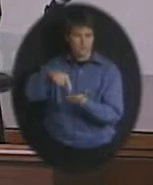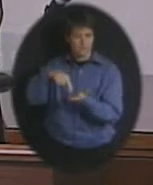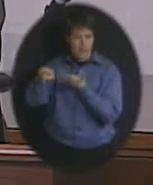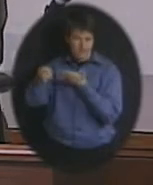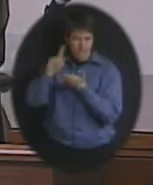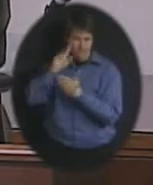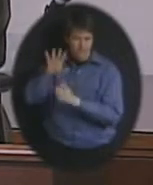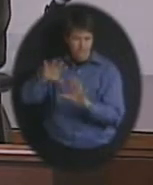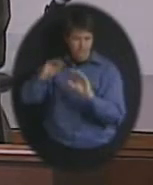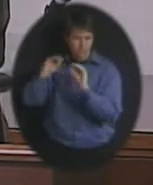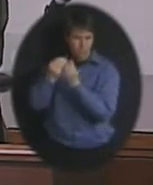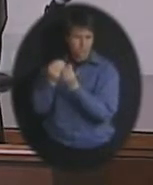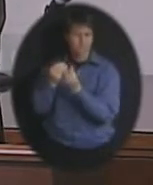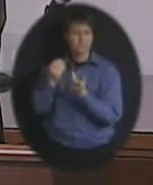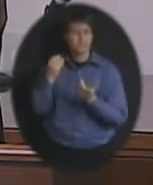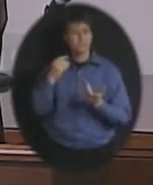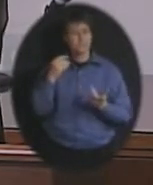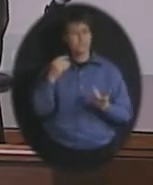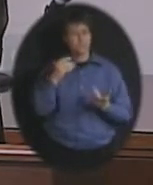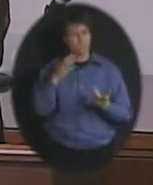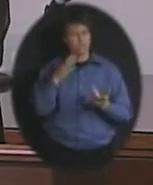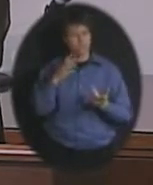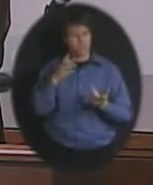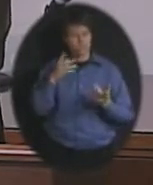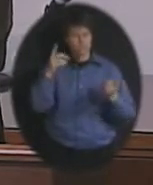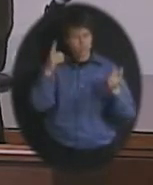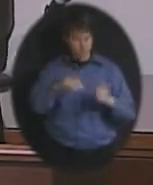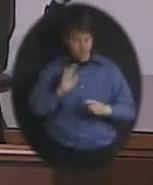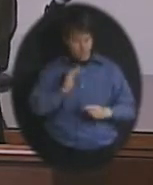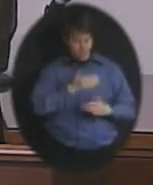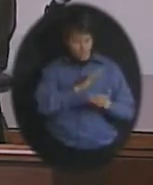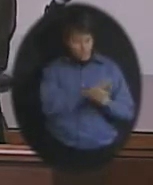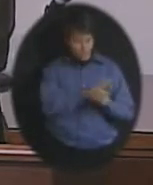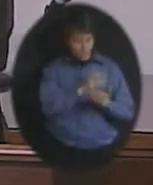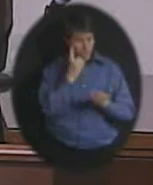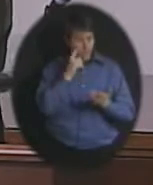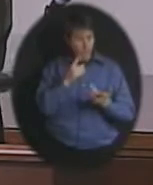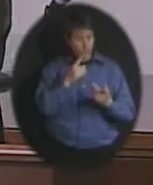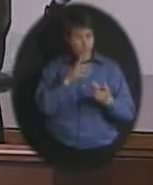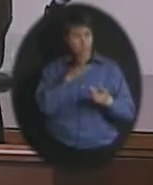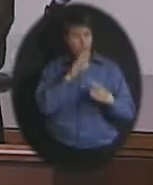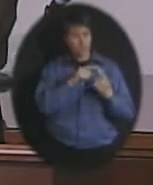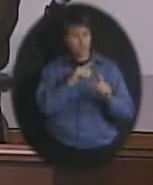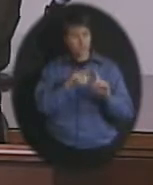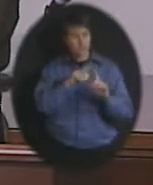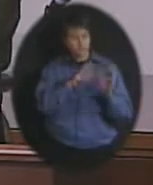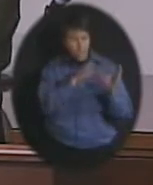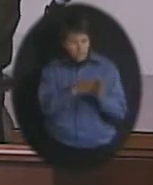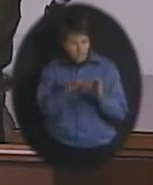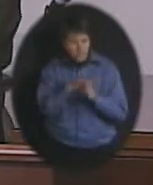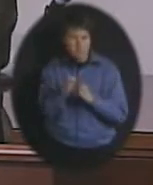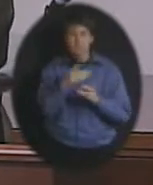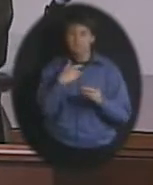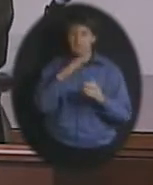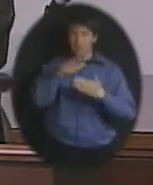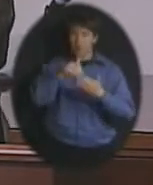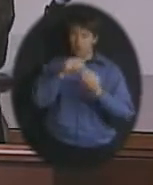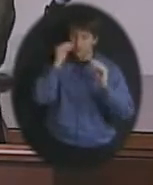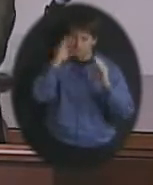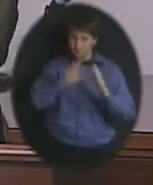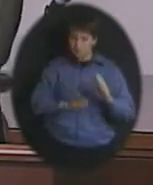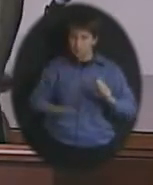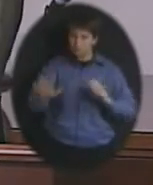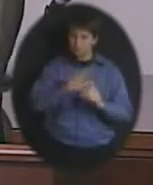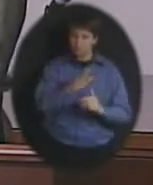school-wide implementation of Avid happens in our schools in terms of talking about those strategies. The teachers, all teachers across the